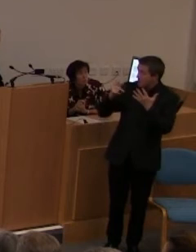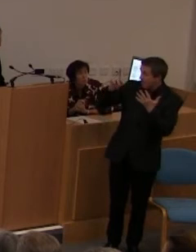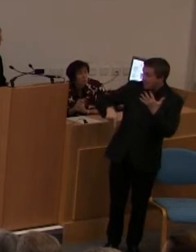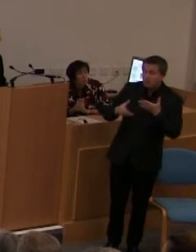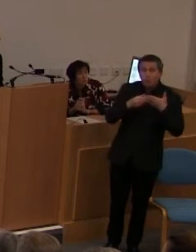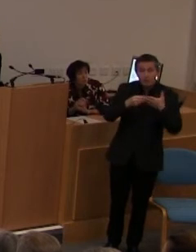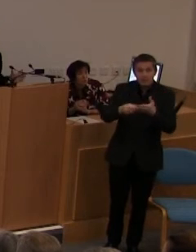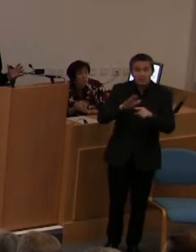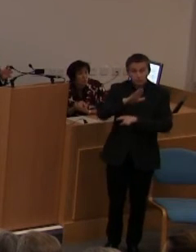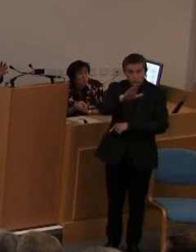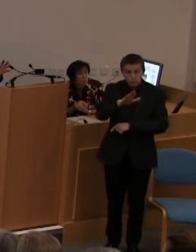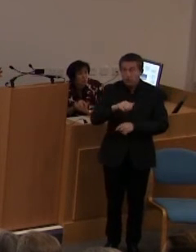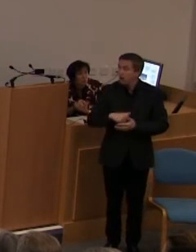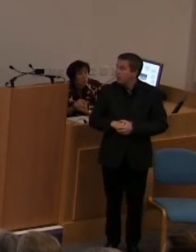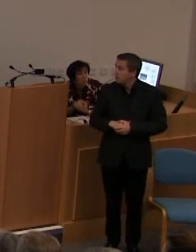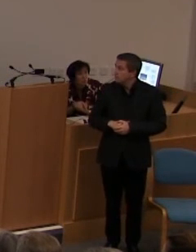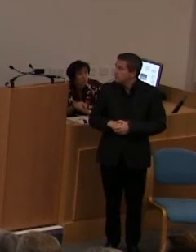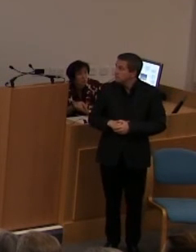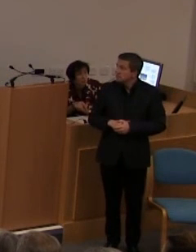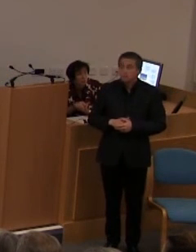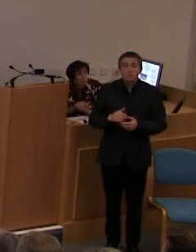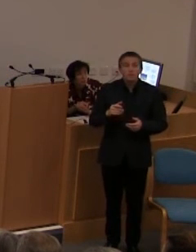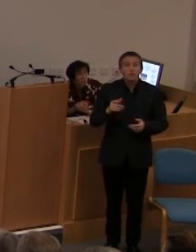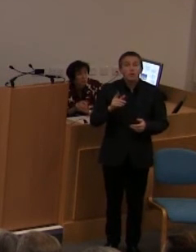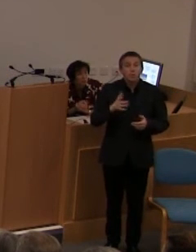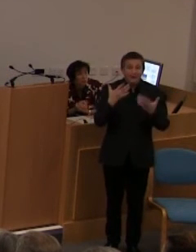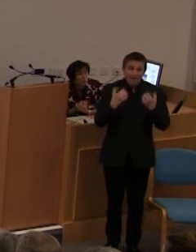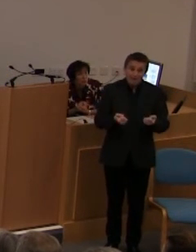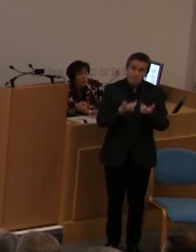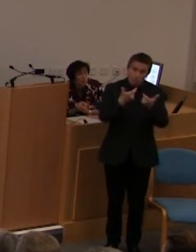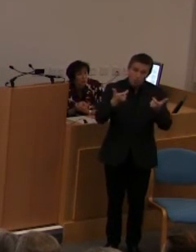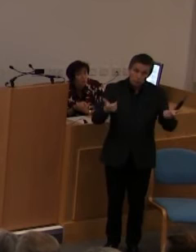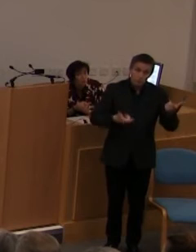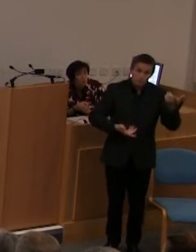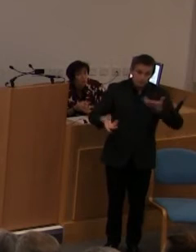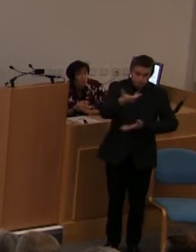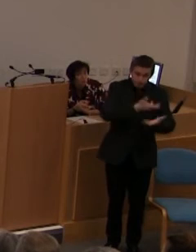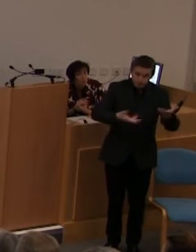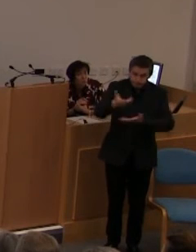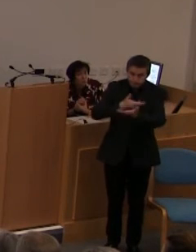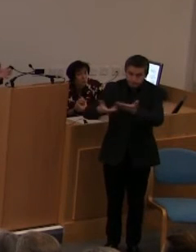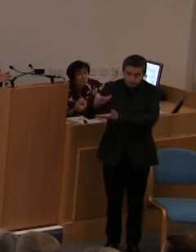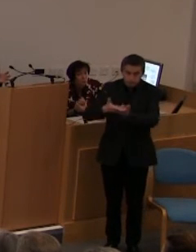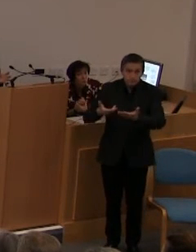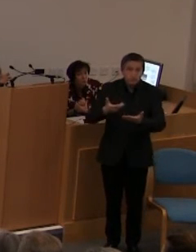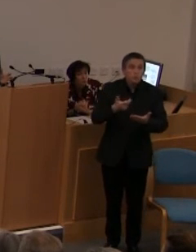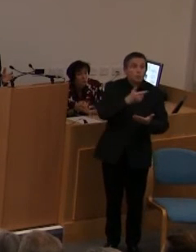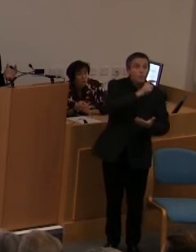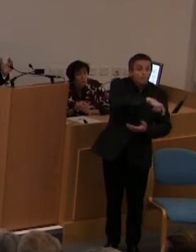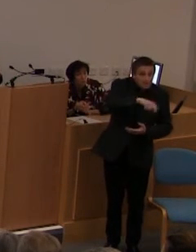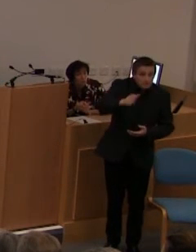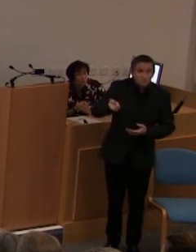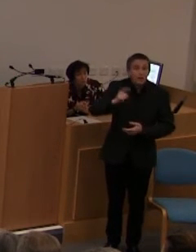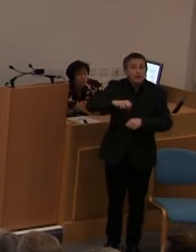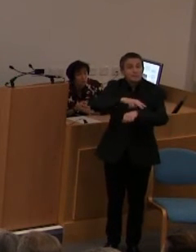also we run a lot of public consultation, both with general public and staff, to get their views.